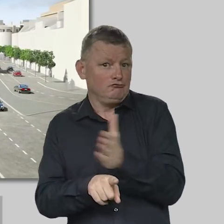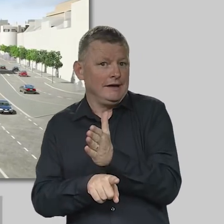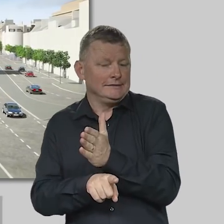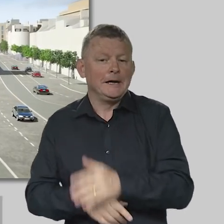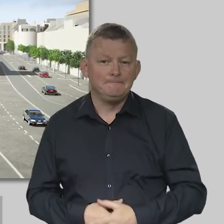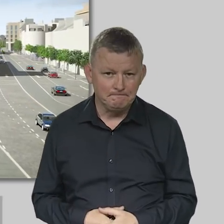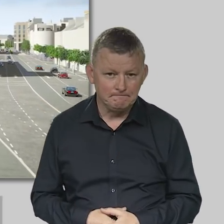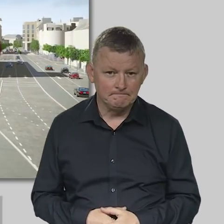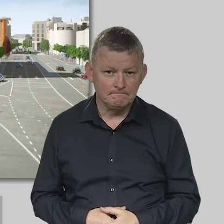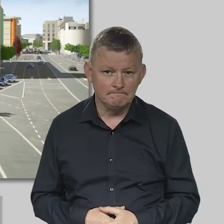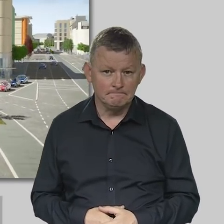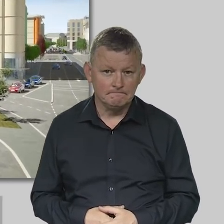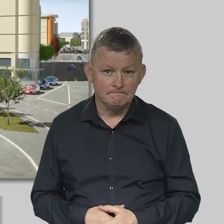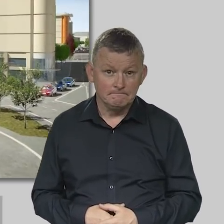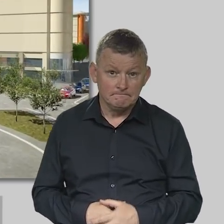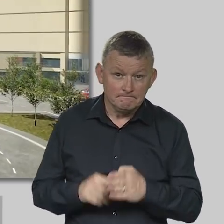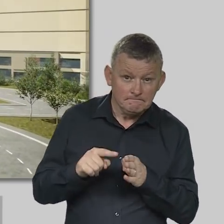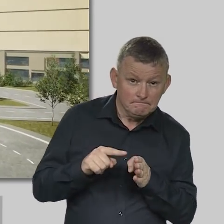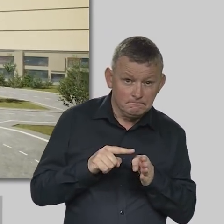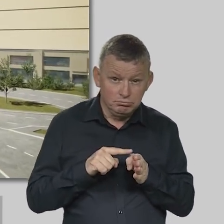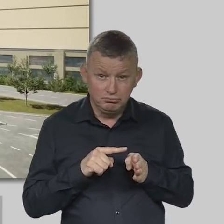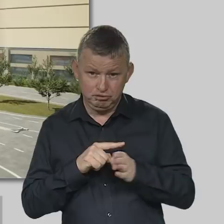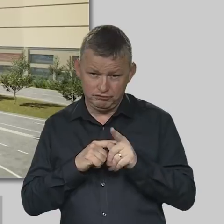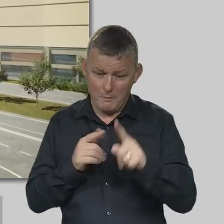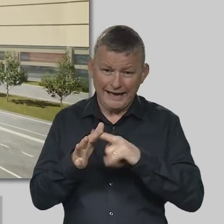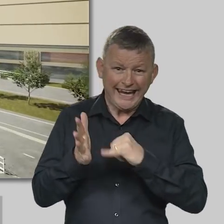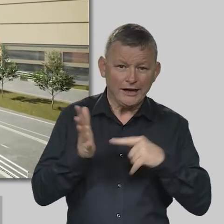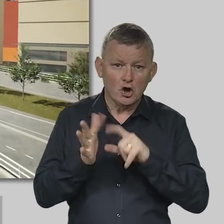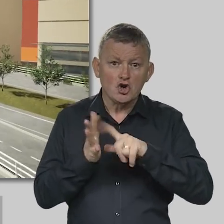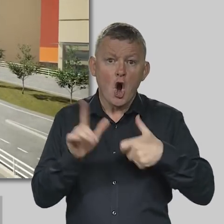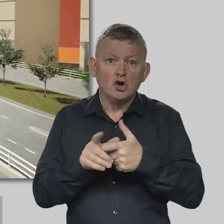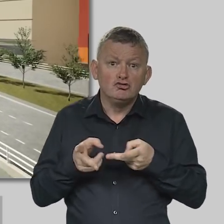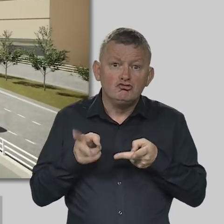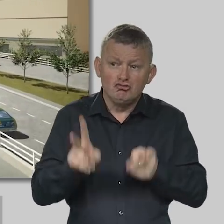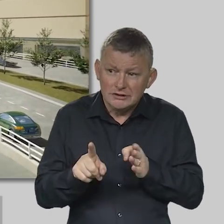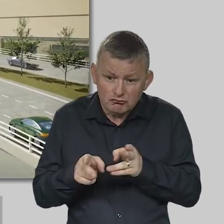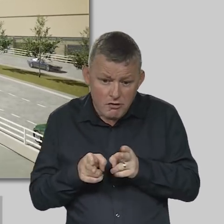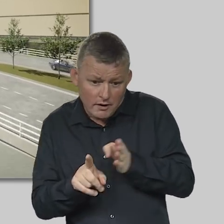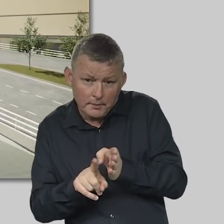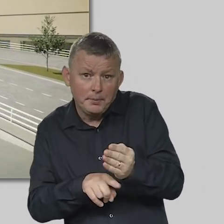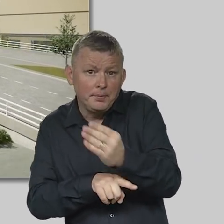Travelling in the opposite direction, we are heading back towards the river from East Dock Street.